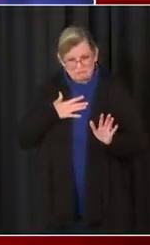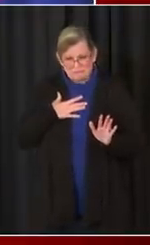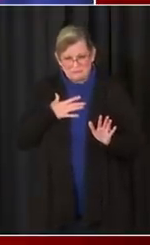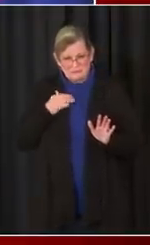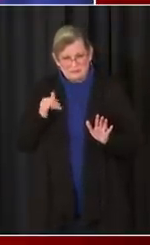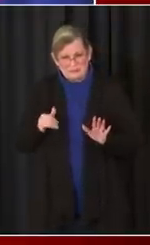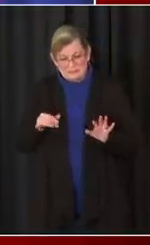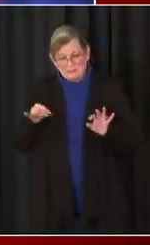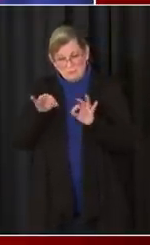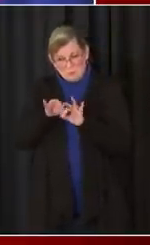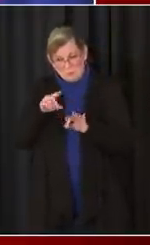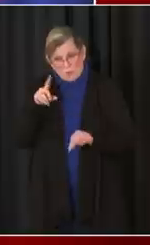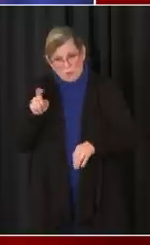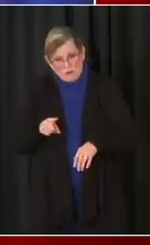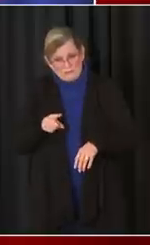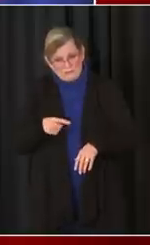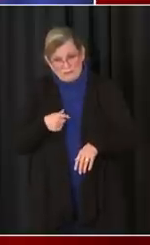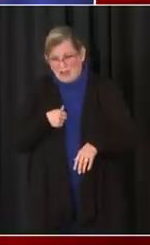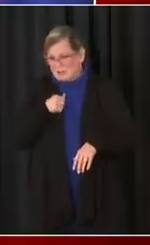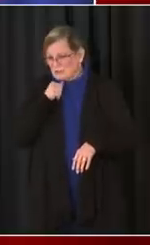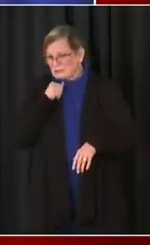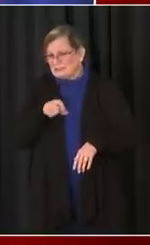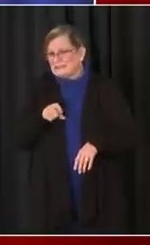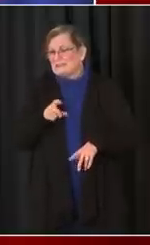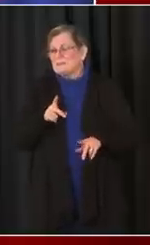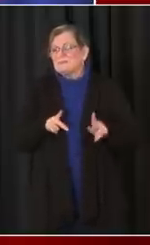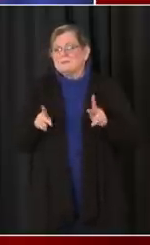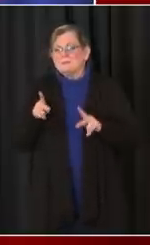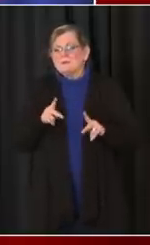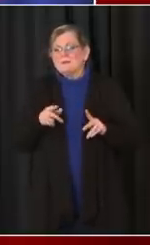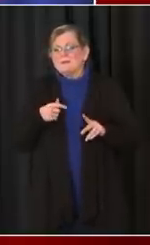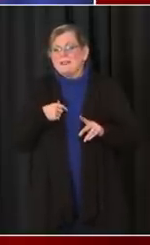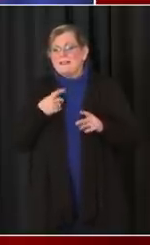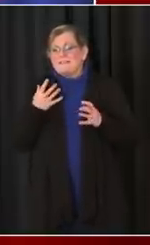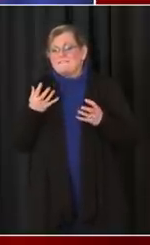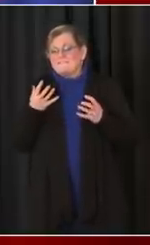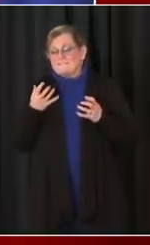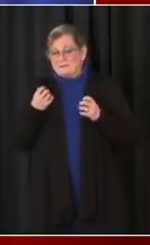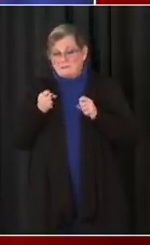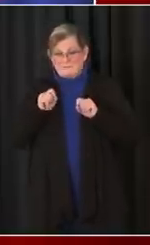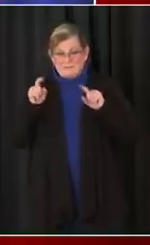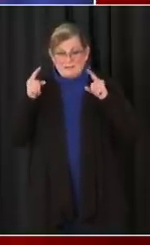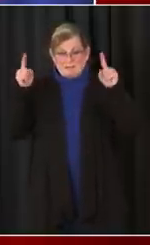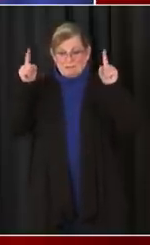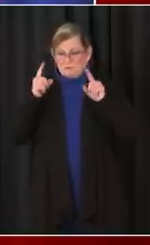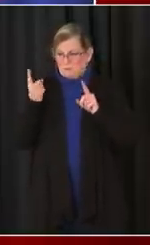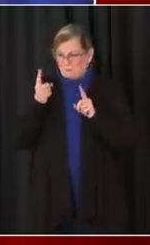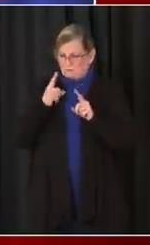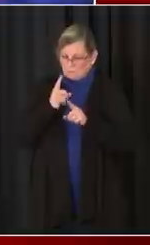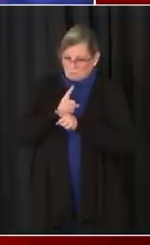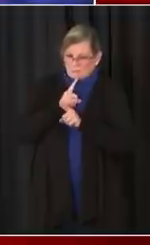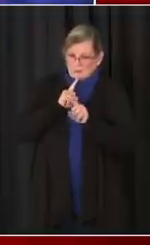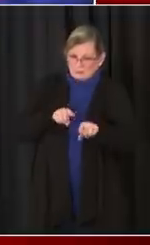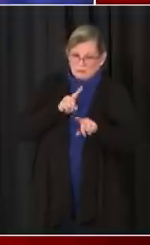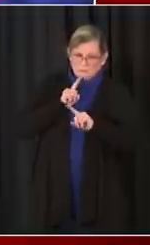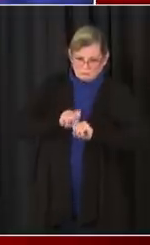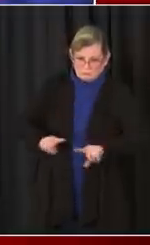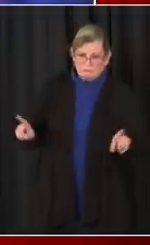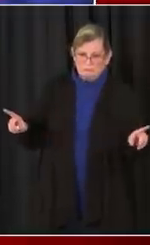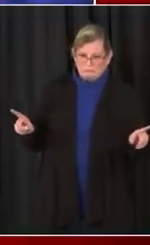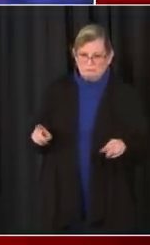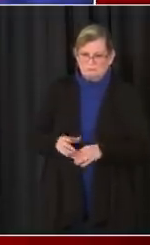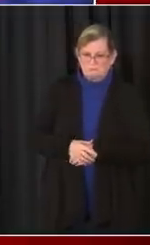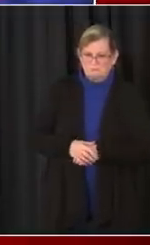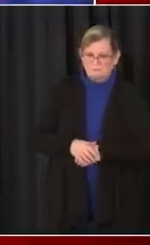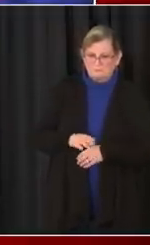that's an important question. We not only need people, we need effective deployment of those people. Yes. Mayor, what do you, Sam Ford with Channel 7.